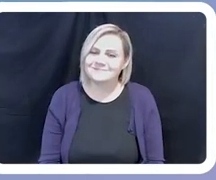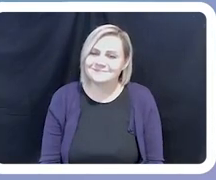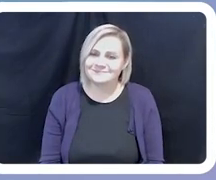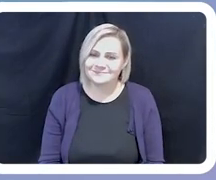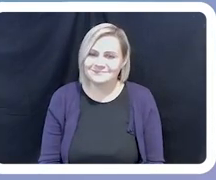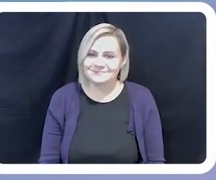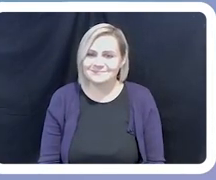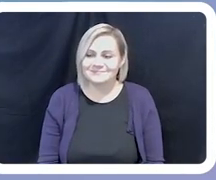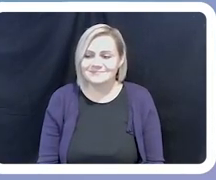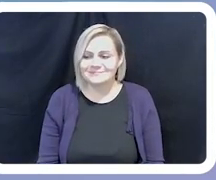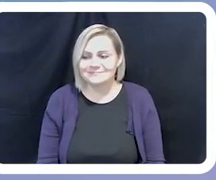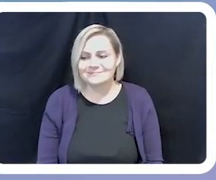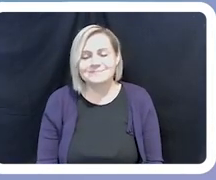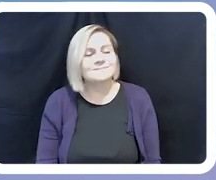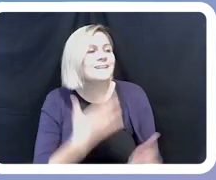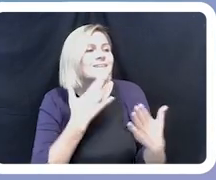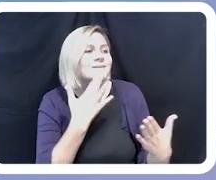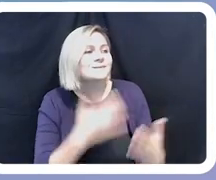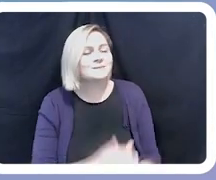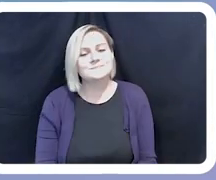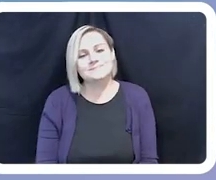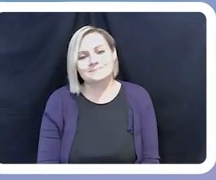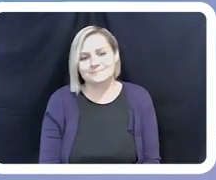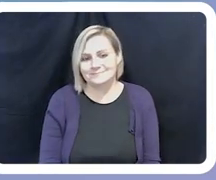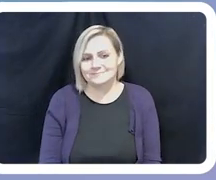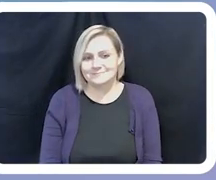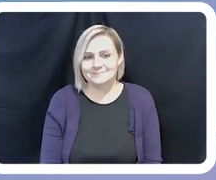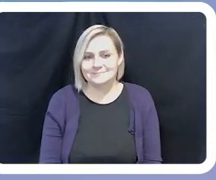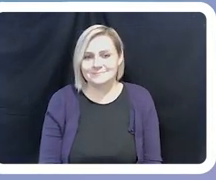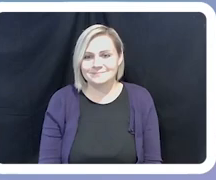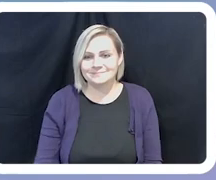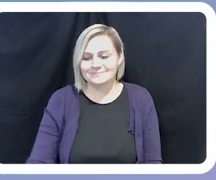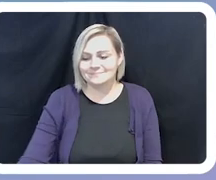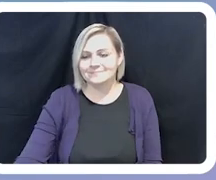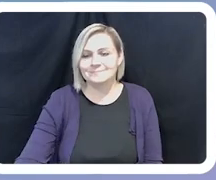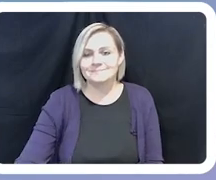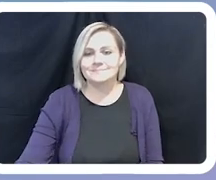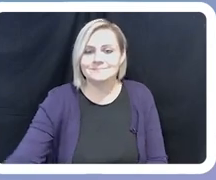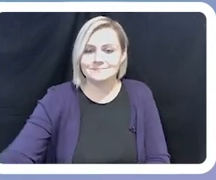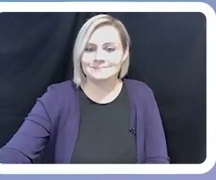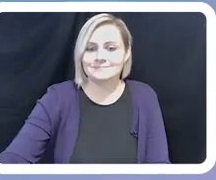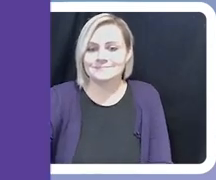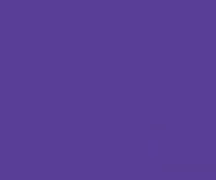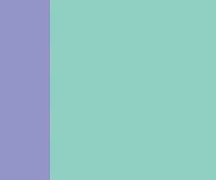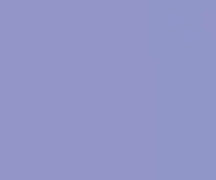I love you, Best Buddies. Thank you. I need you too.